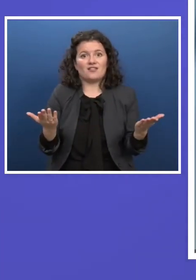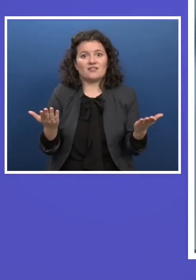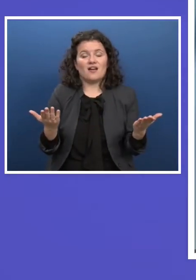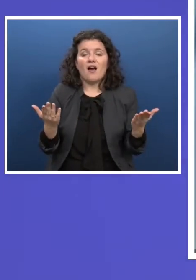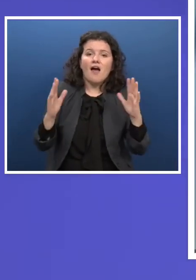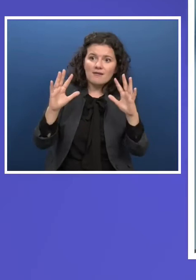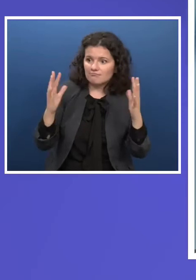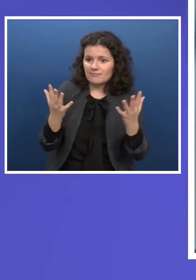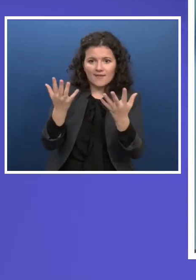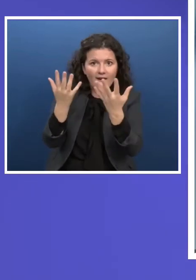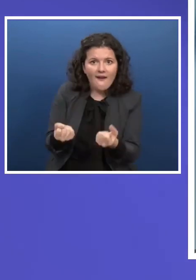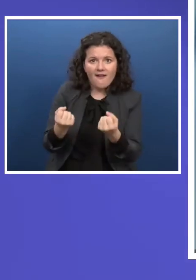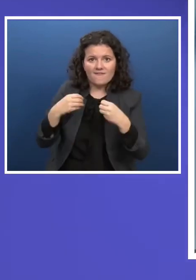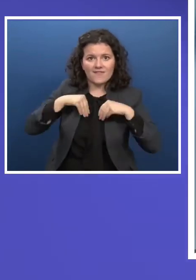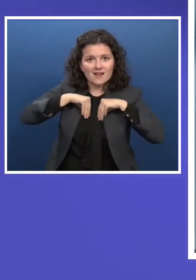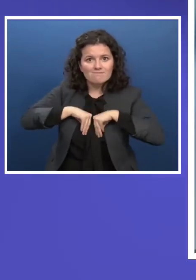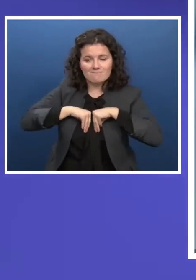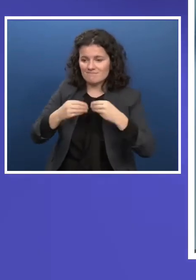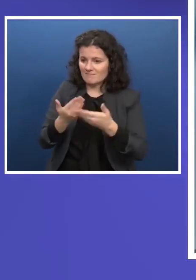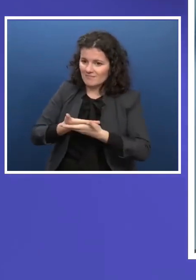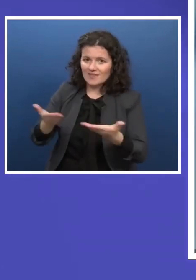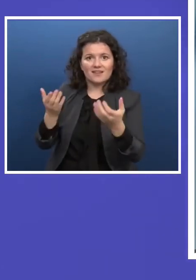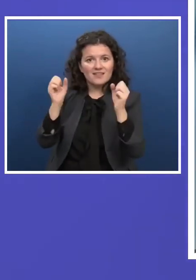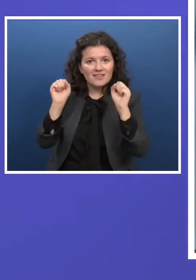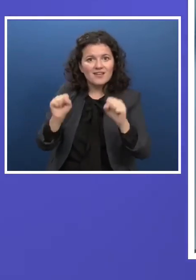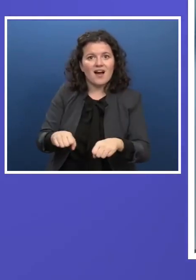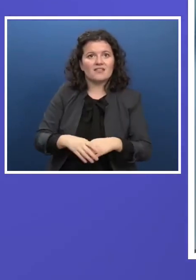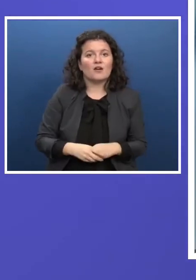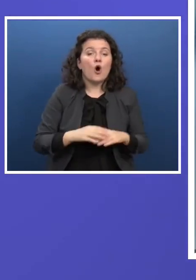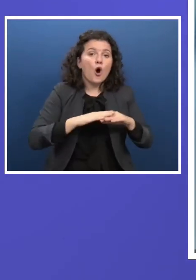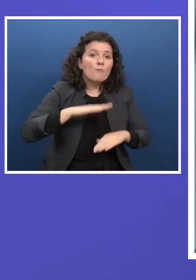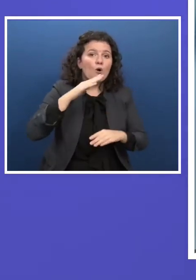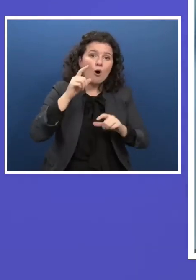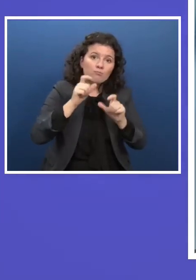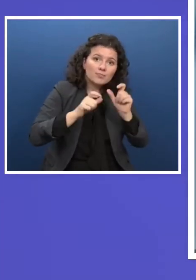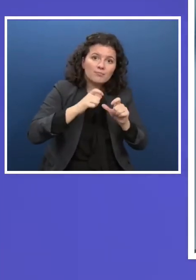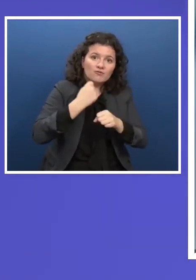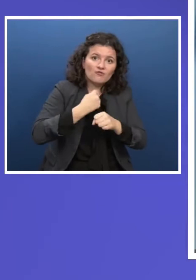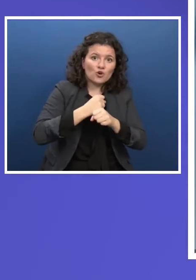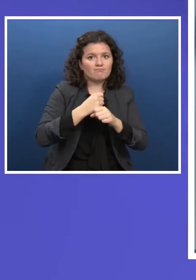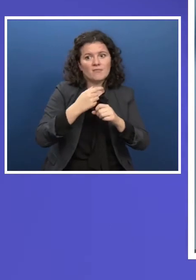evidence shows that the more diversified you have that perspective and that